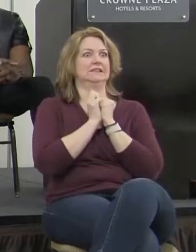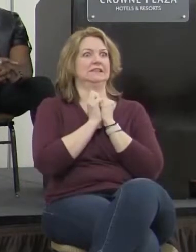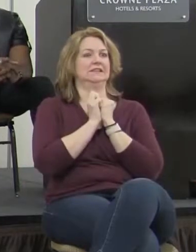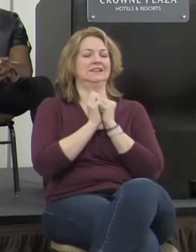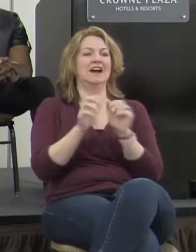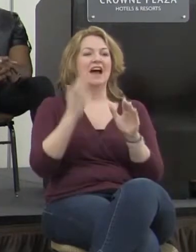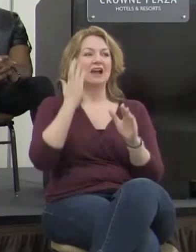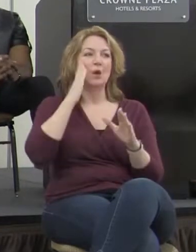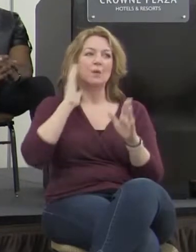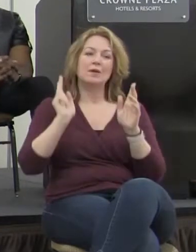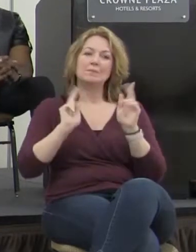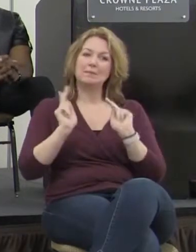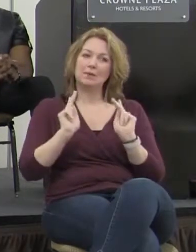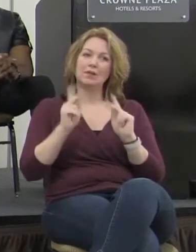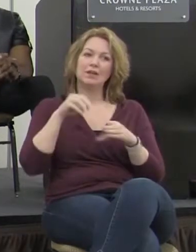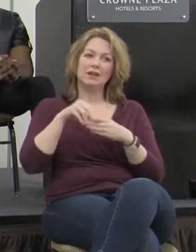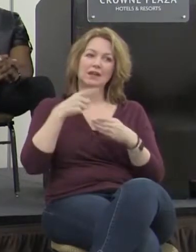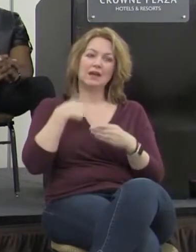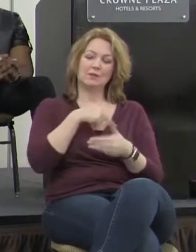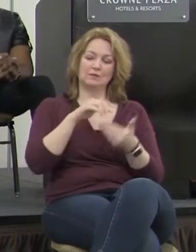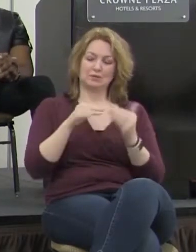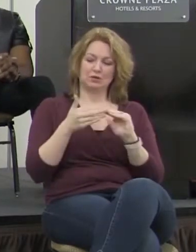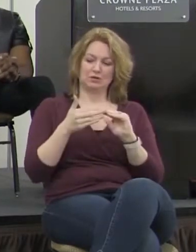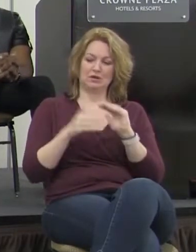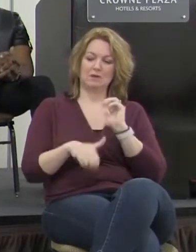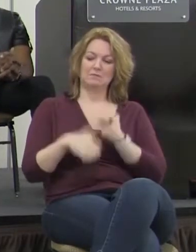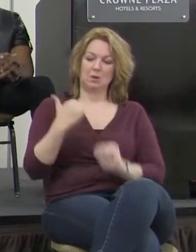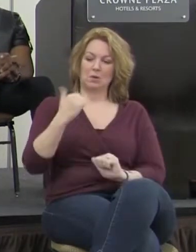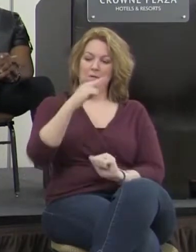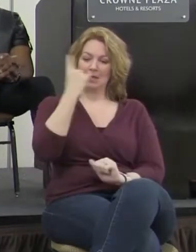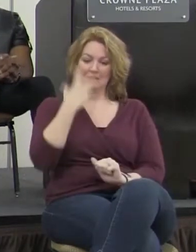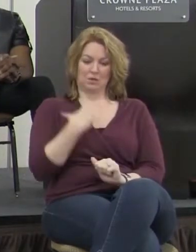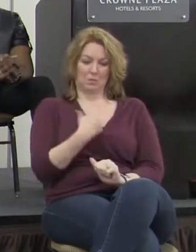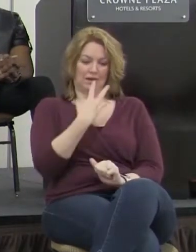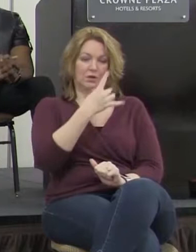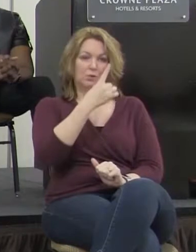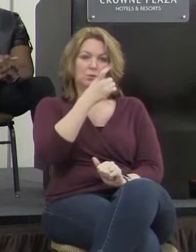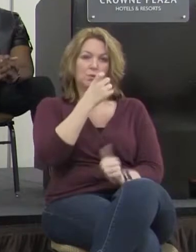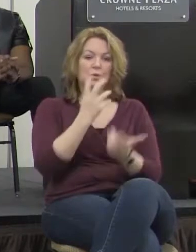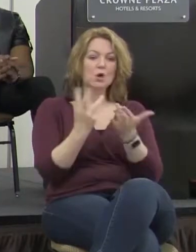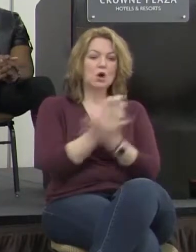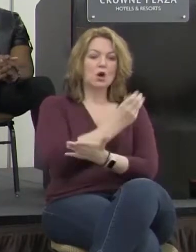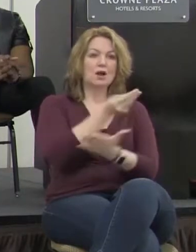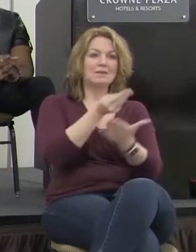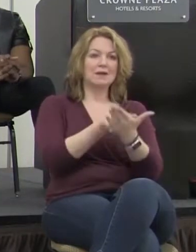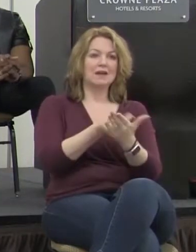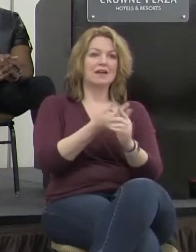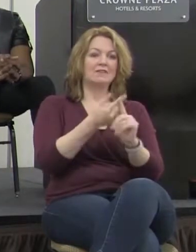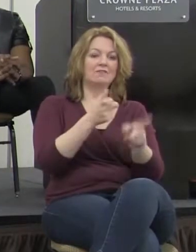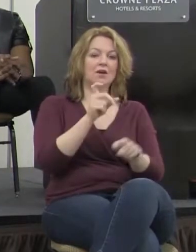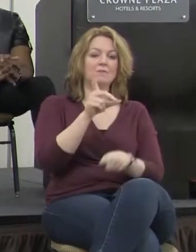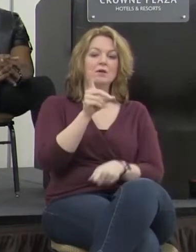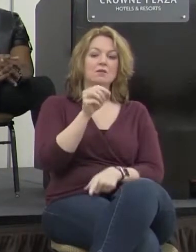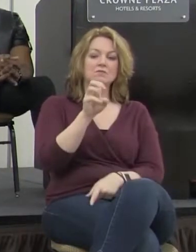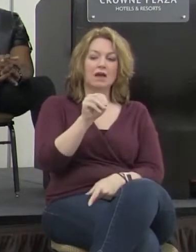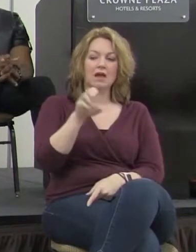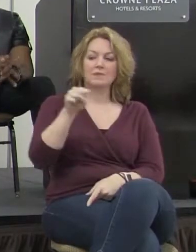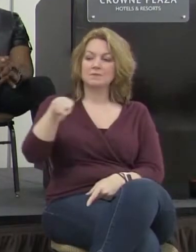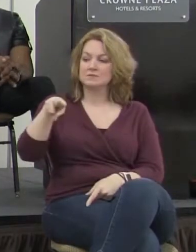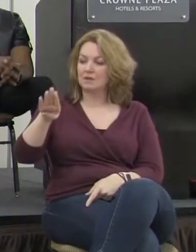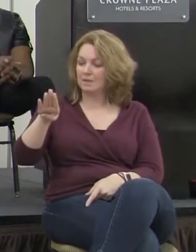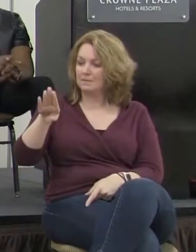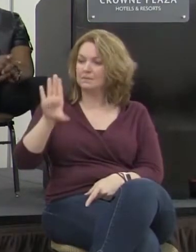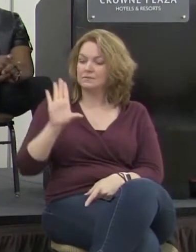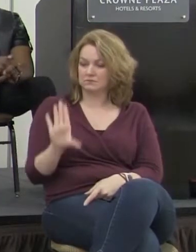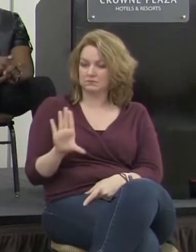there are people in our community, both black and white, who make a living at doming and subbing and that sort of